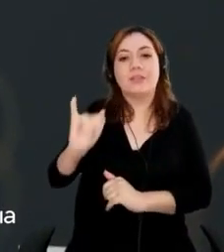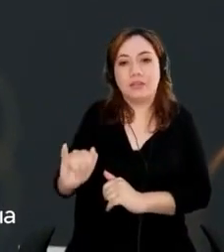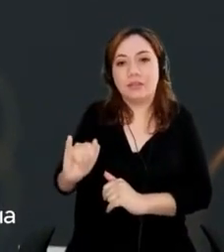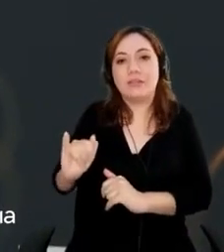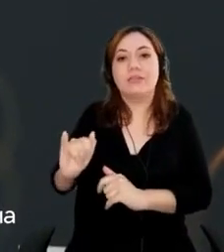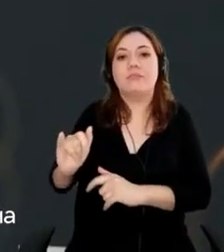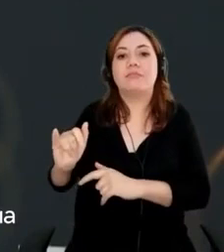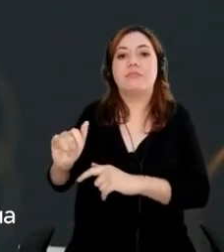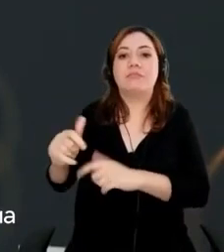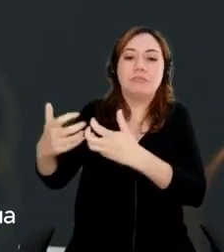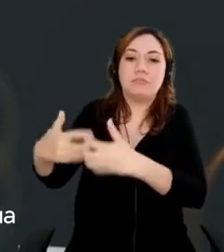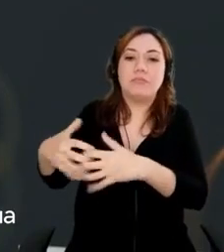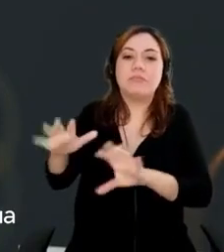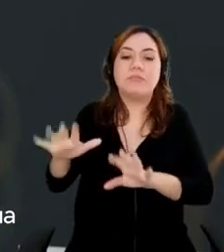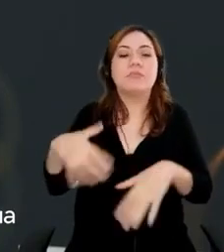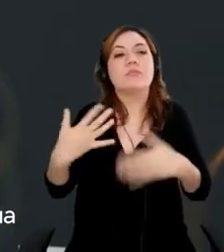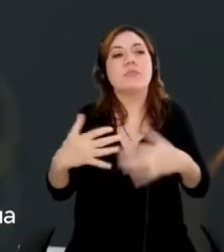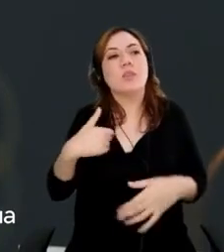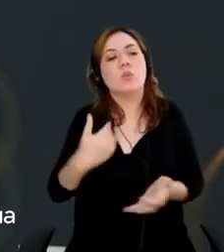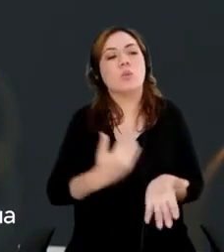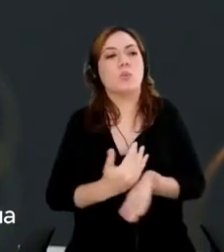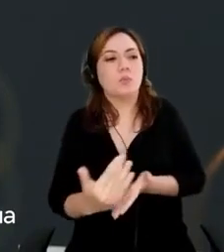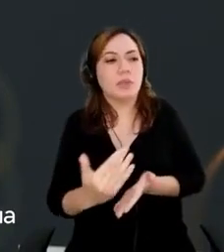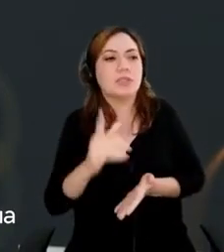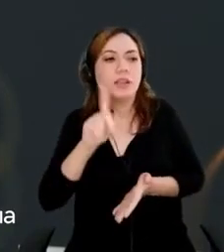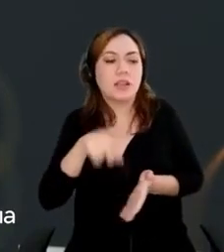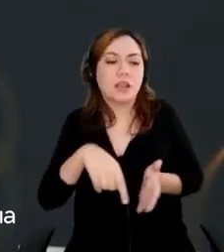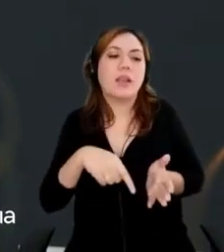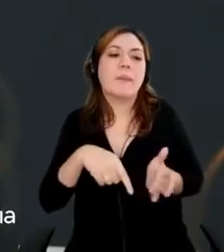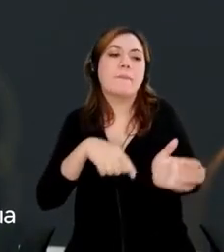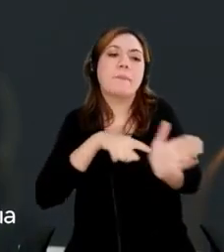by talking to the people who were leading the project.